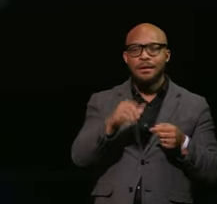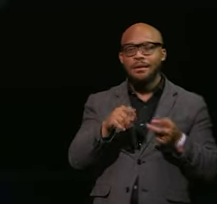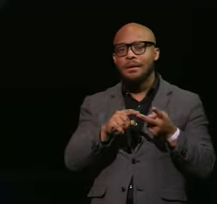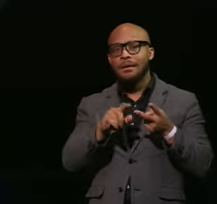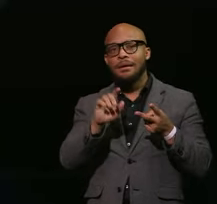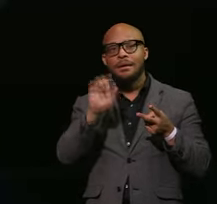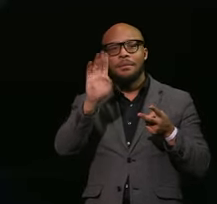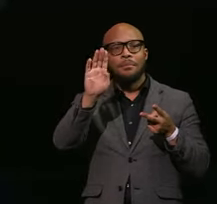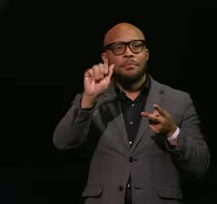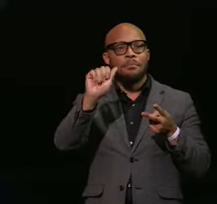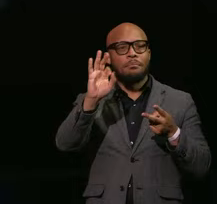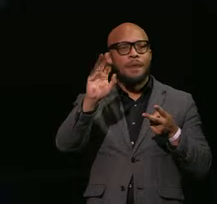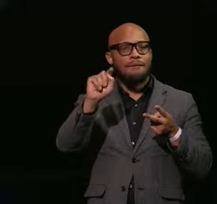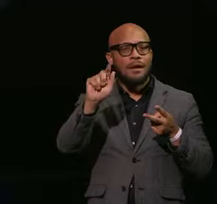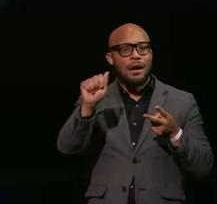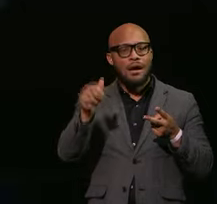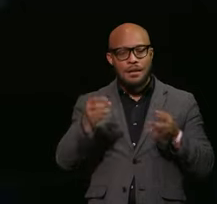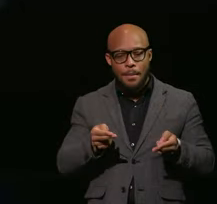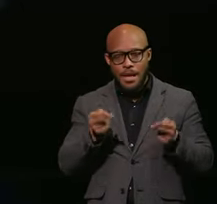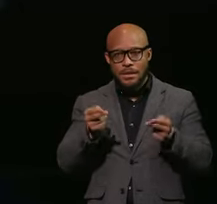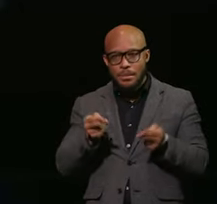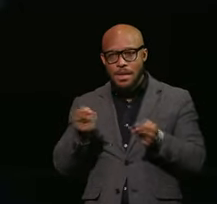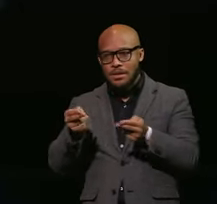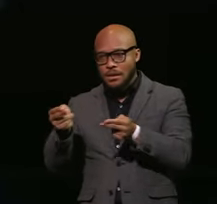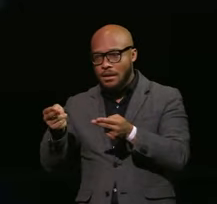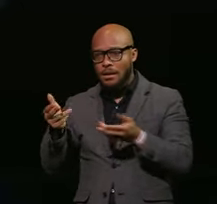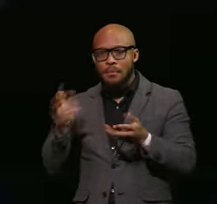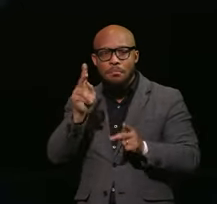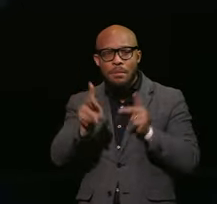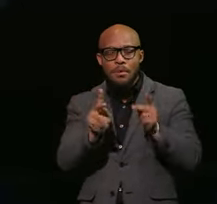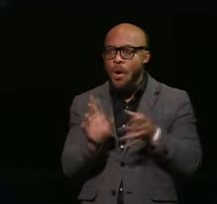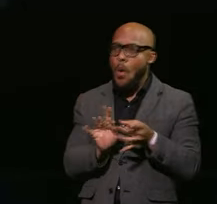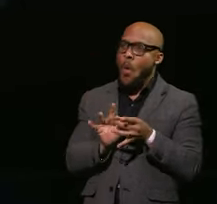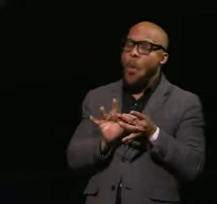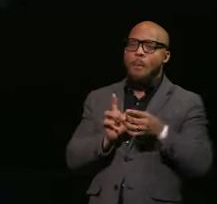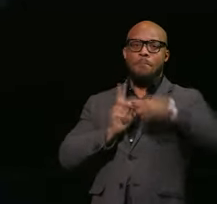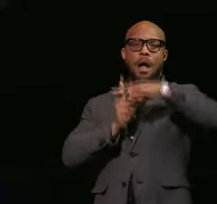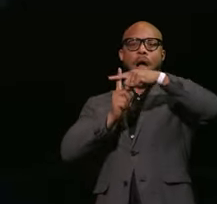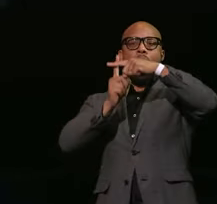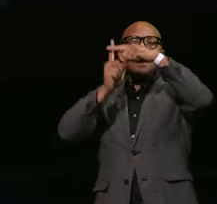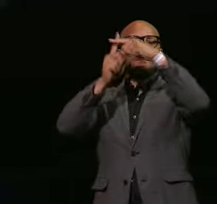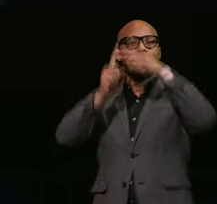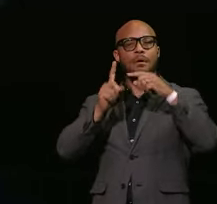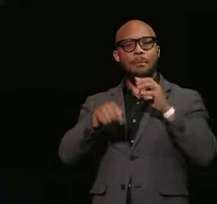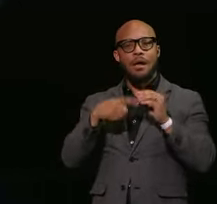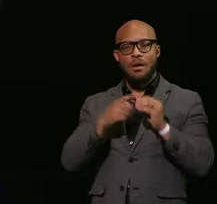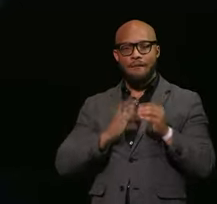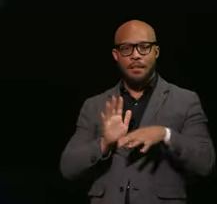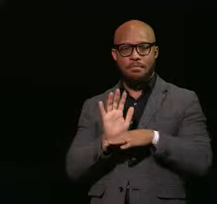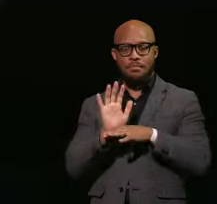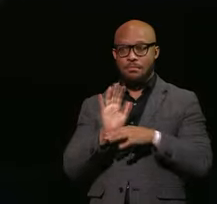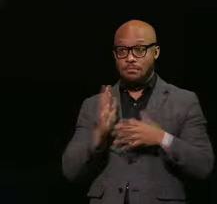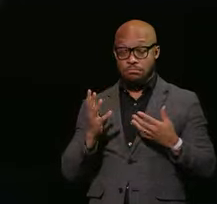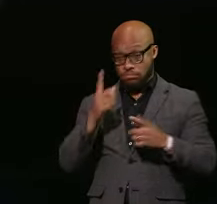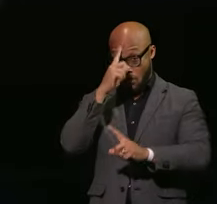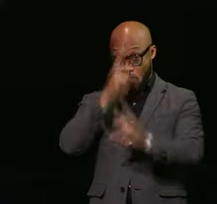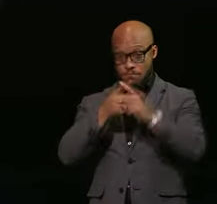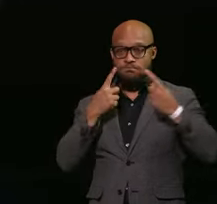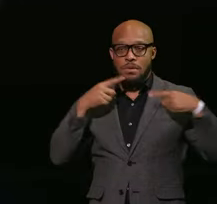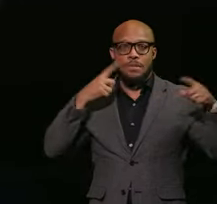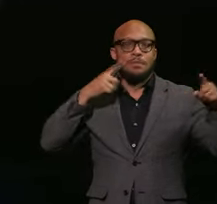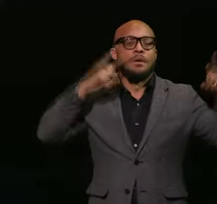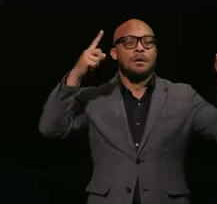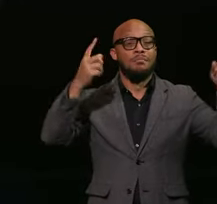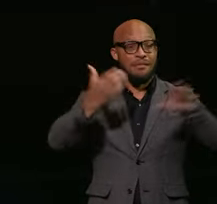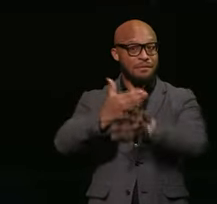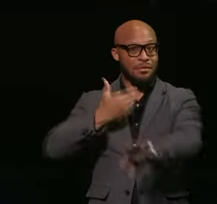really achieved so many of the goals that we wanted. We never dreamed about winning an Oscar, but in a week's time, we'll see if we tick that box